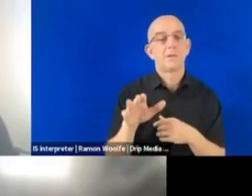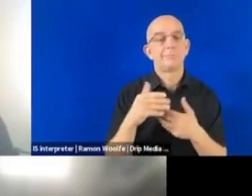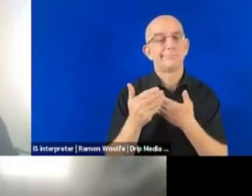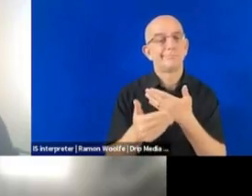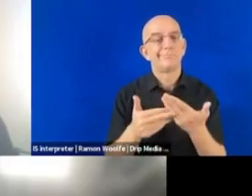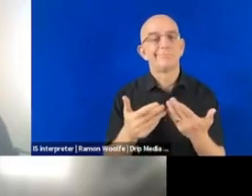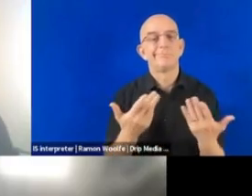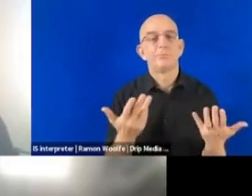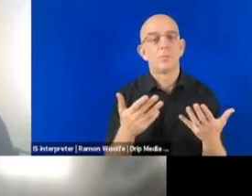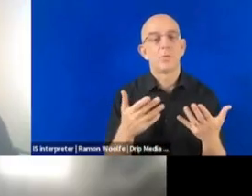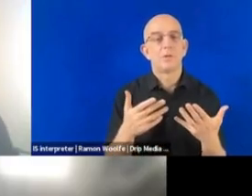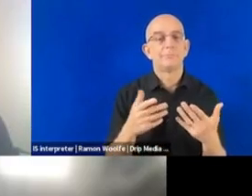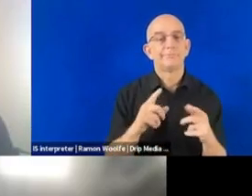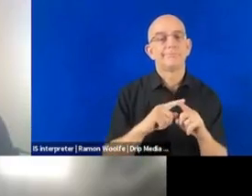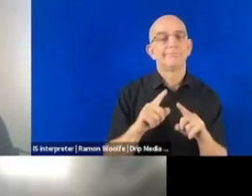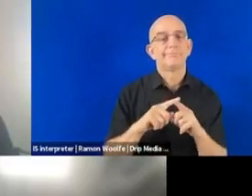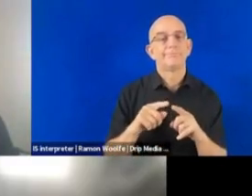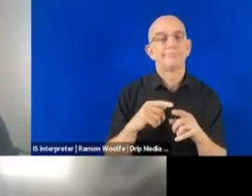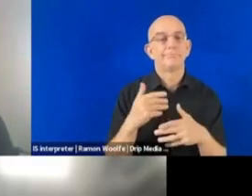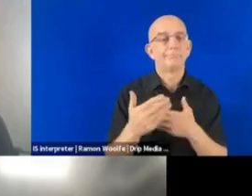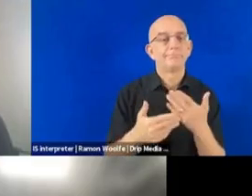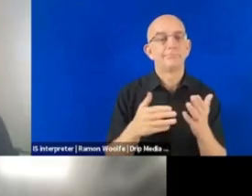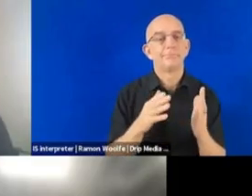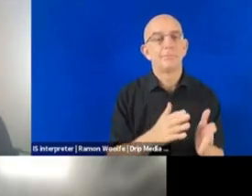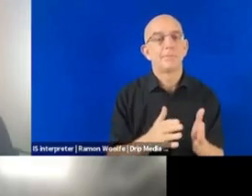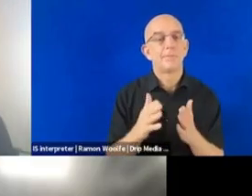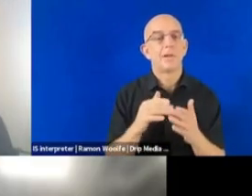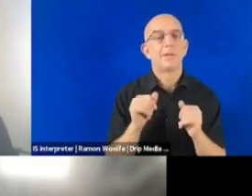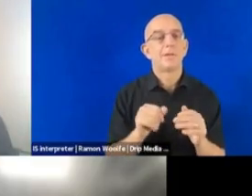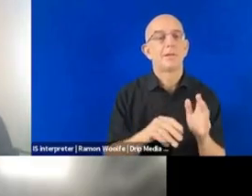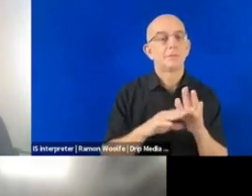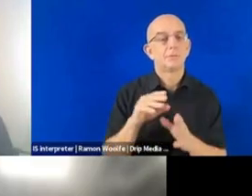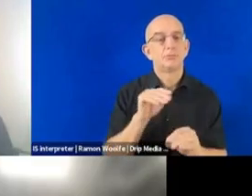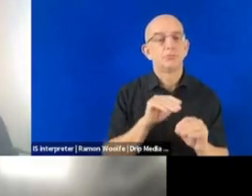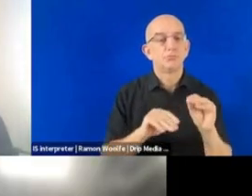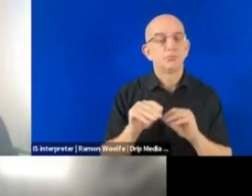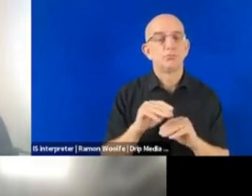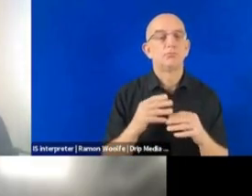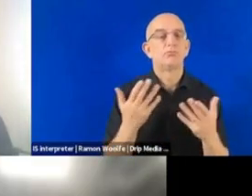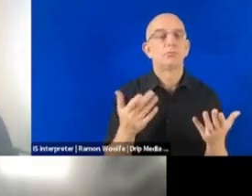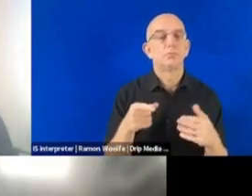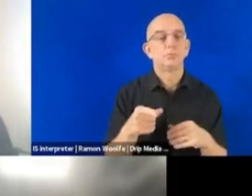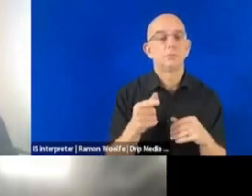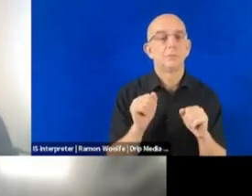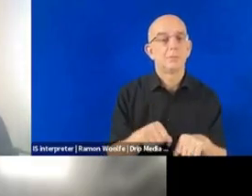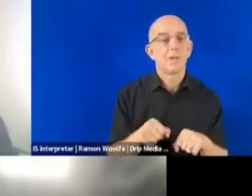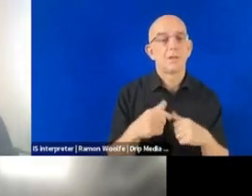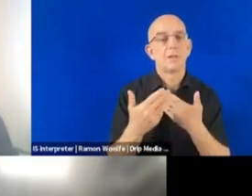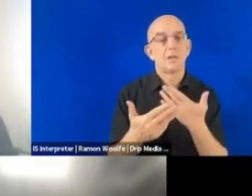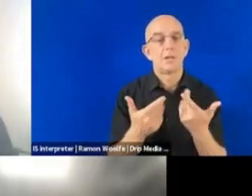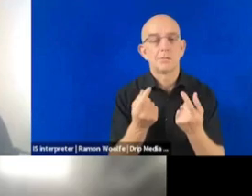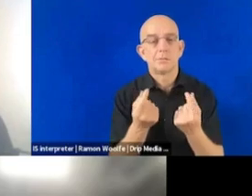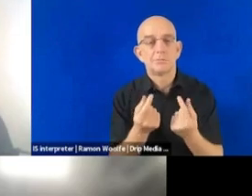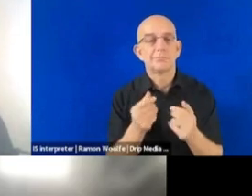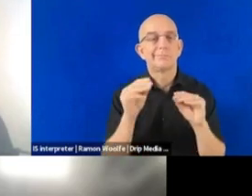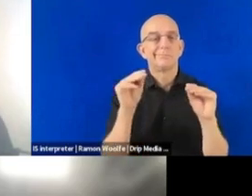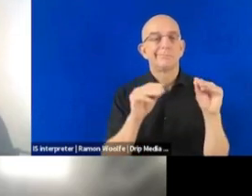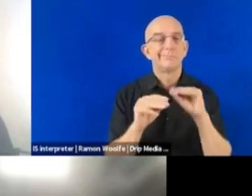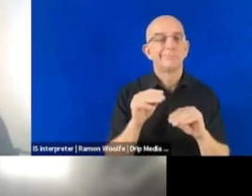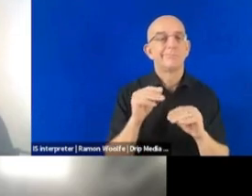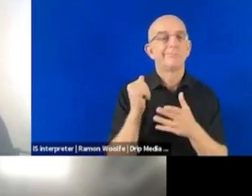protection capacity building for institutions, non-governmental organizations, but also the government in Malawi. Thank you very